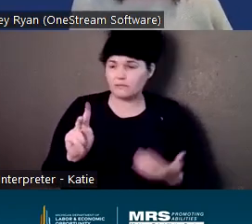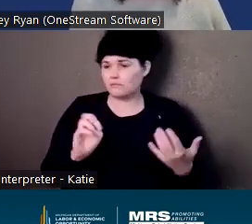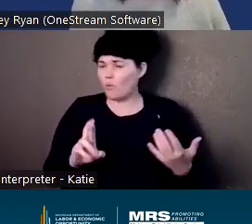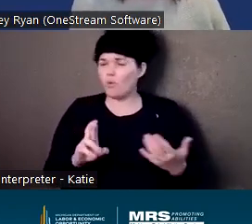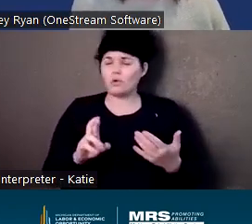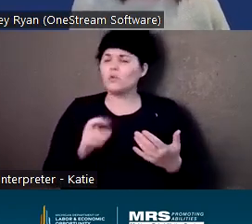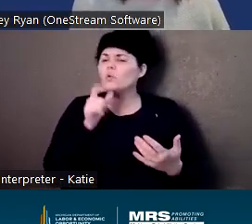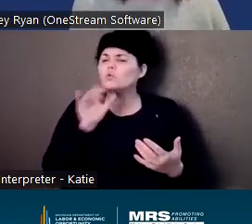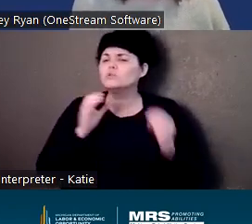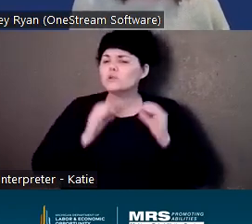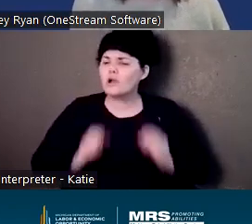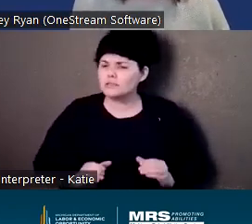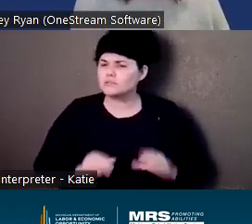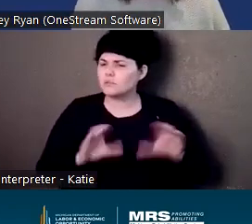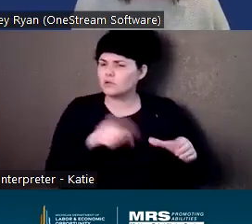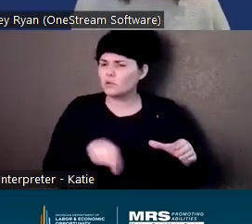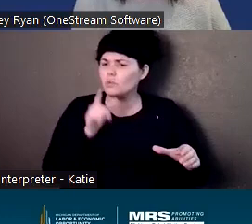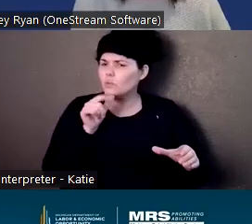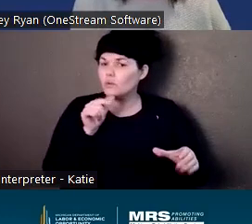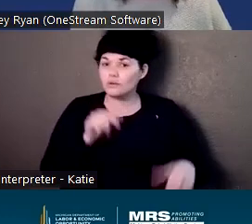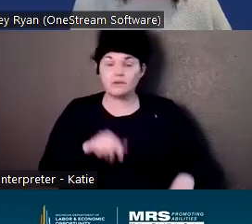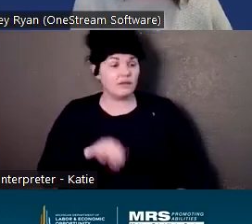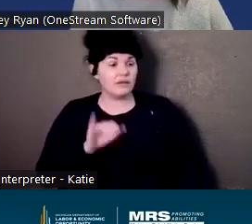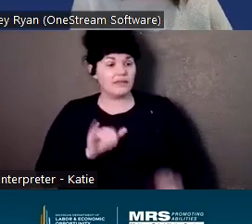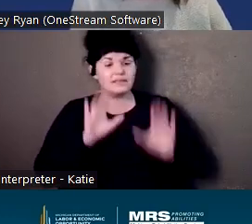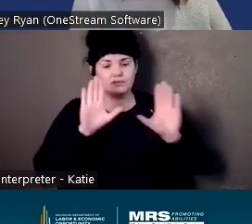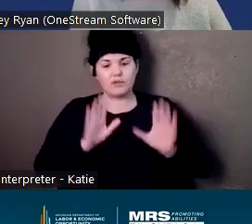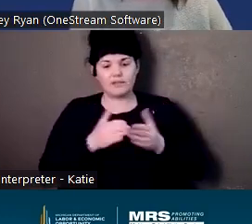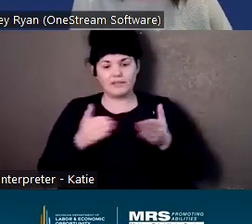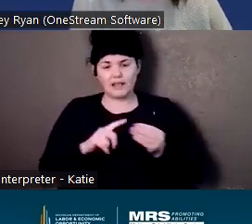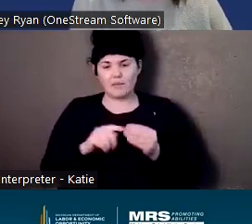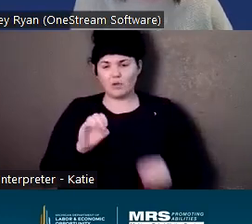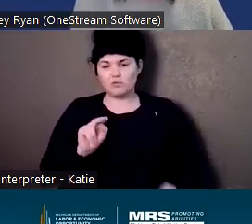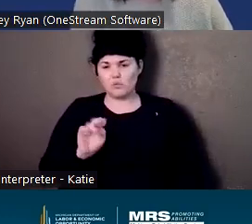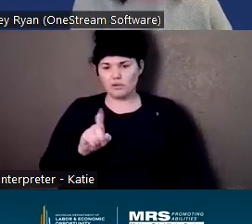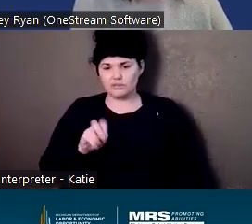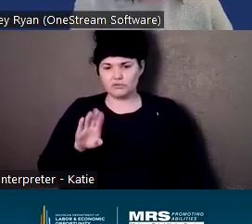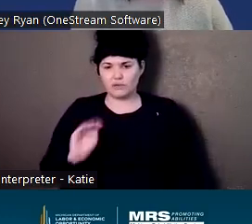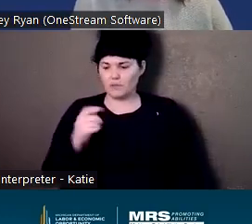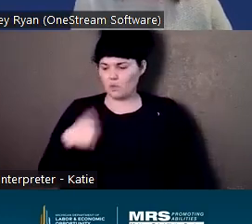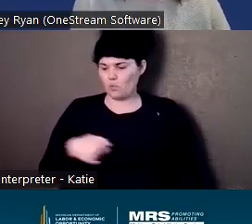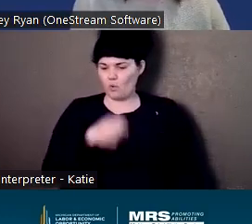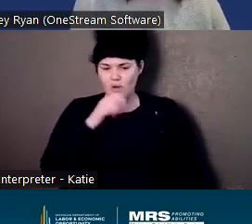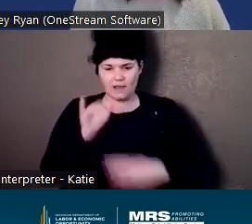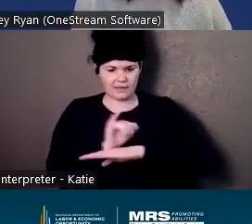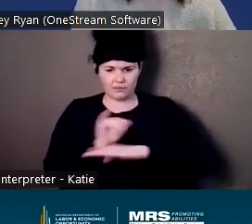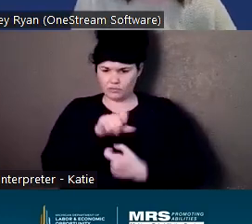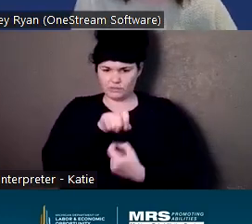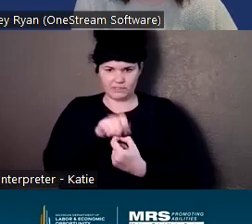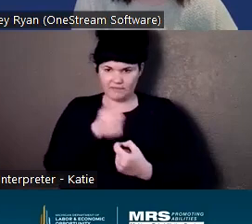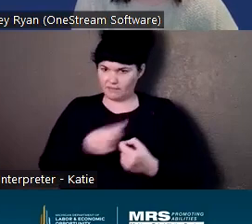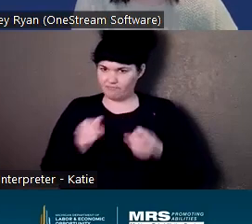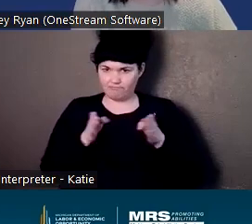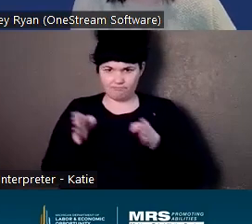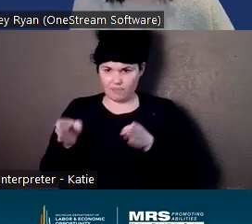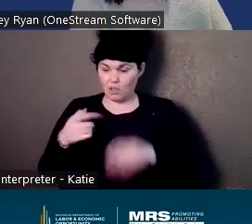your customer base? Yeah, so that's the great thing about OneStream, is we are not industry specific in any sort of means. So we